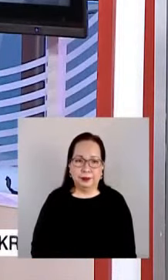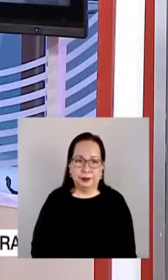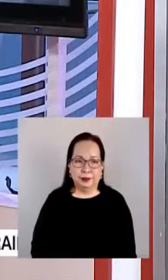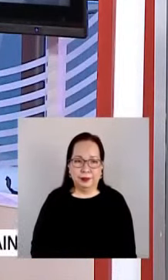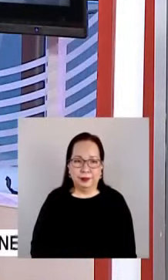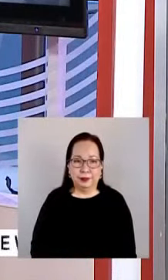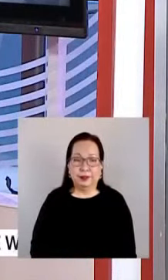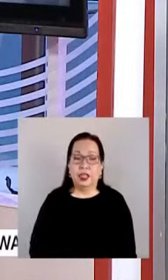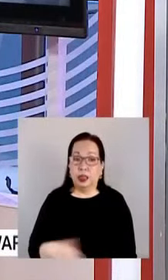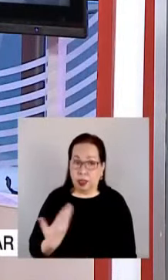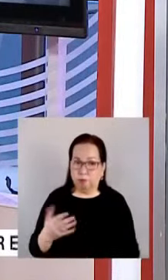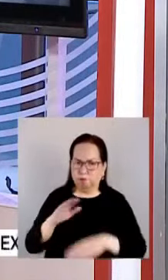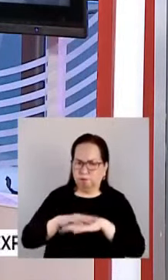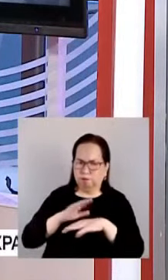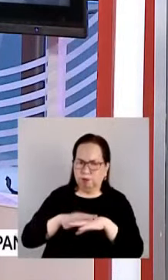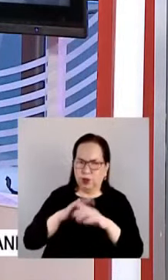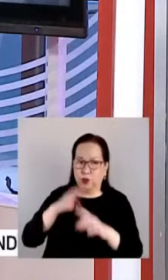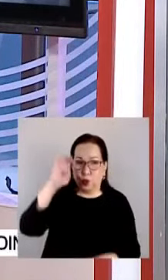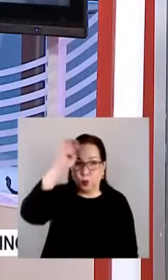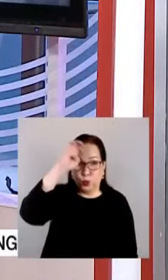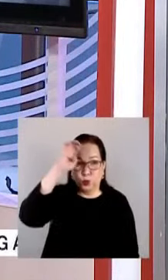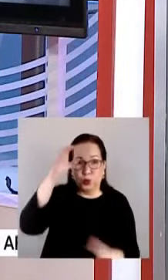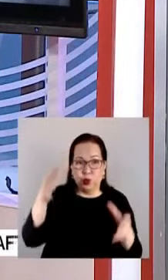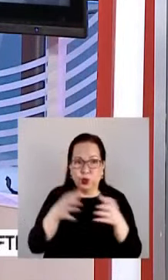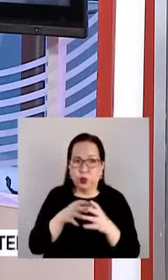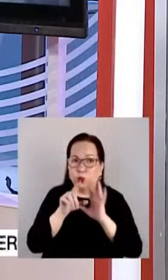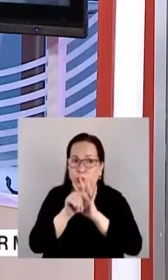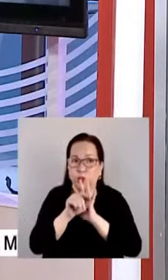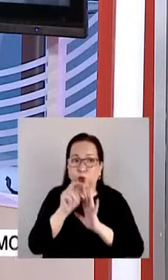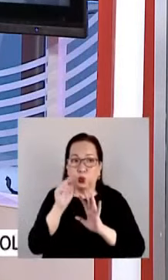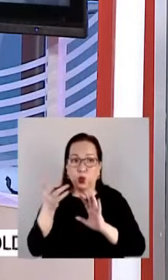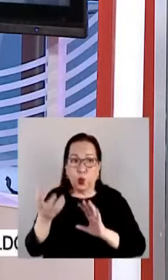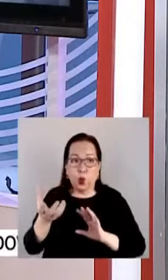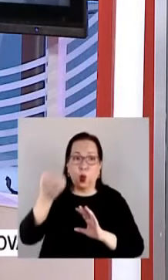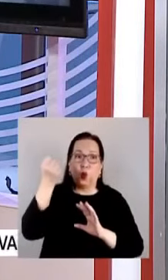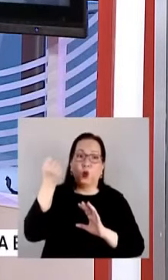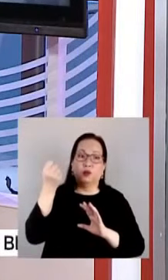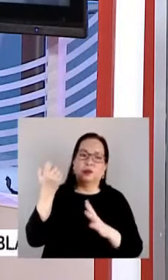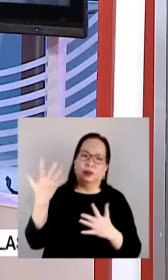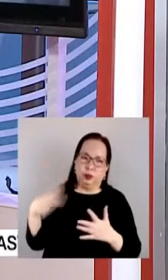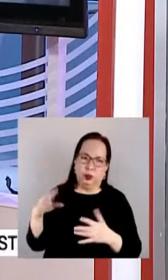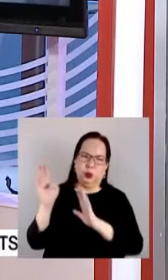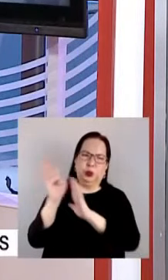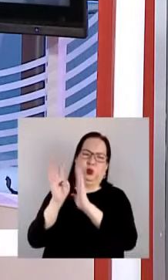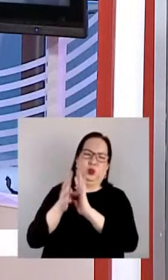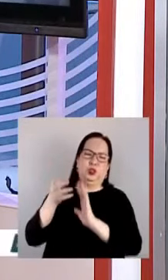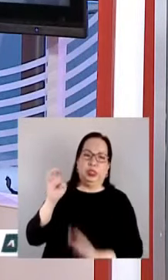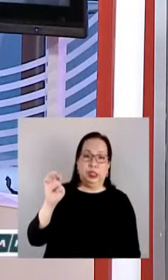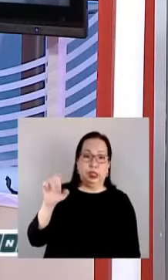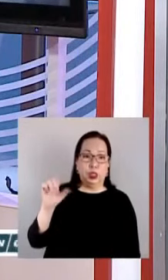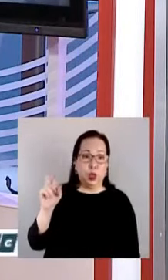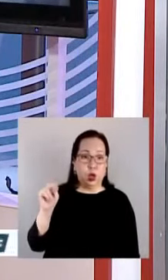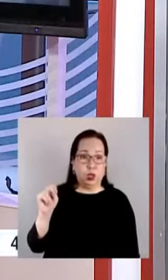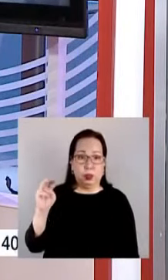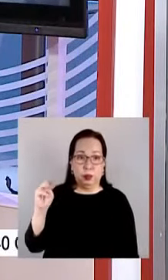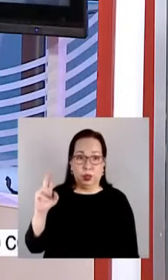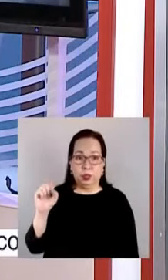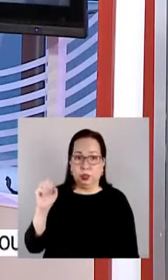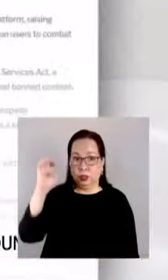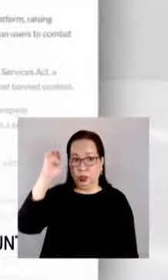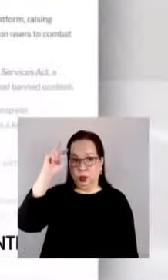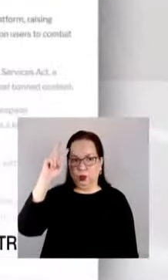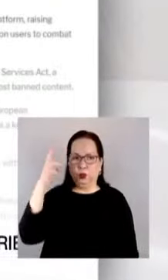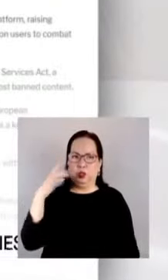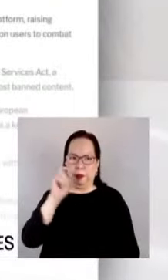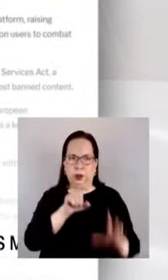A stern warning from the European Union to Twitter's new owner, billionaire entrepreneur Elon Musk. The EU says Twitter will have to comply